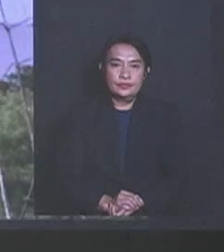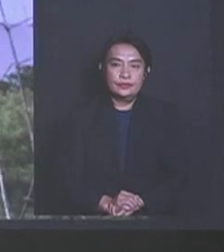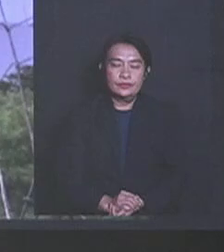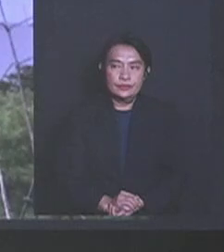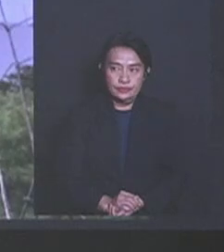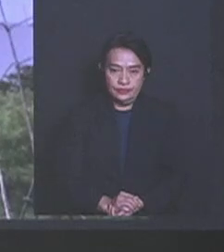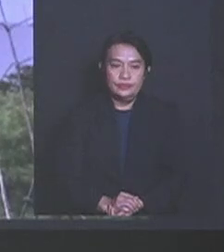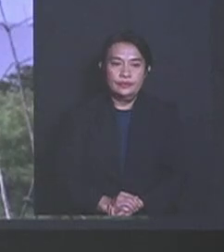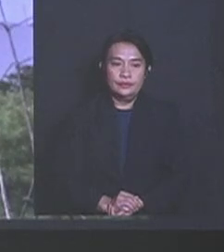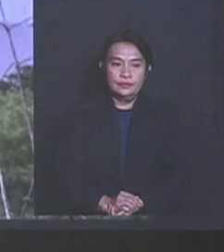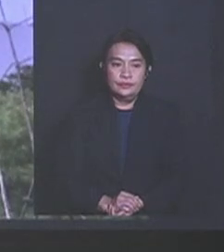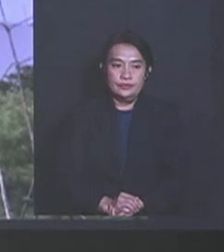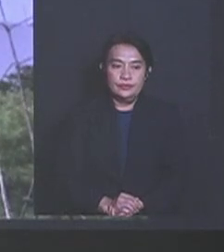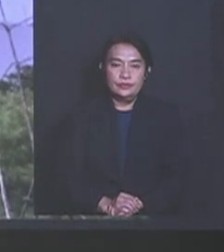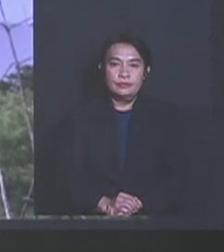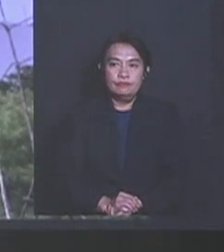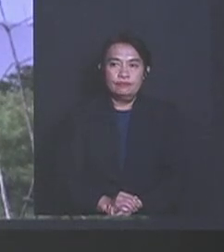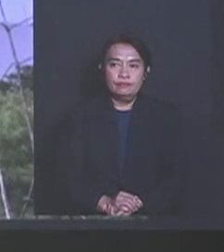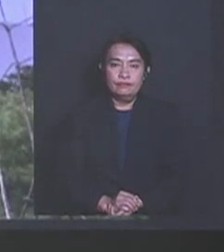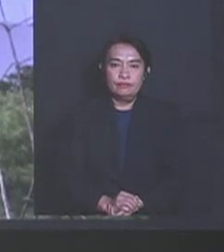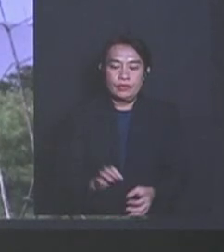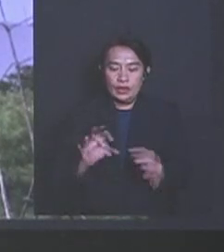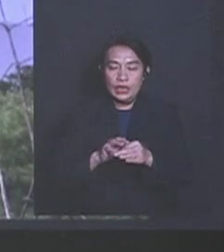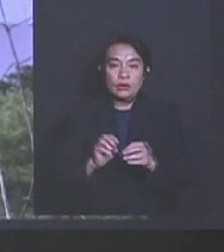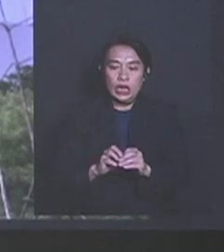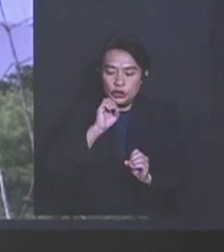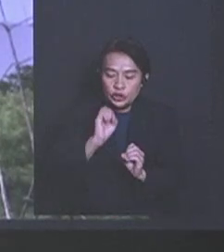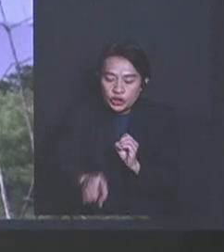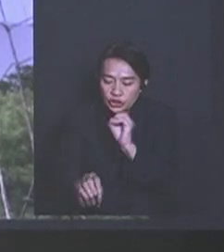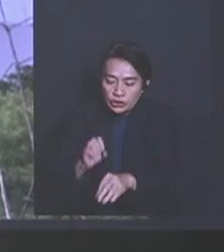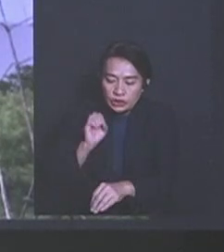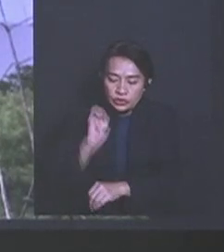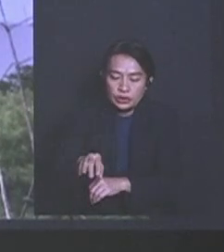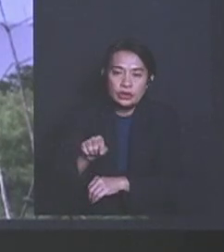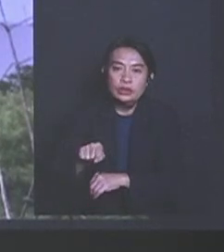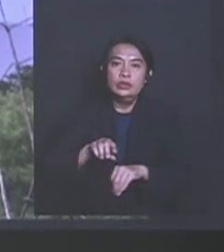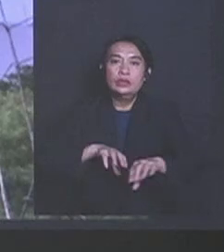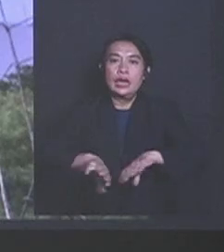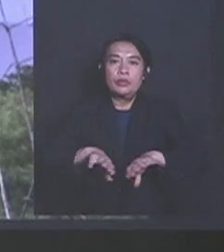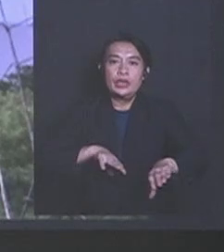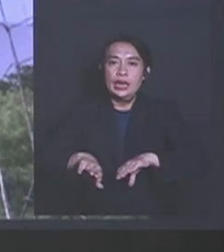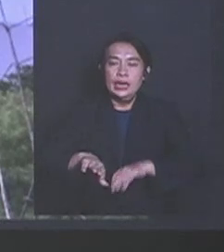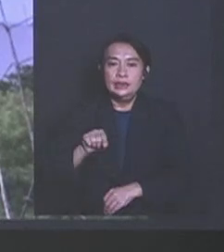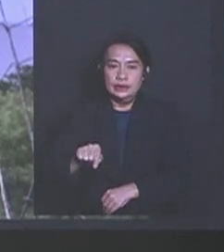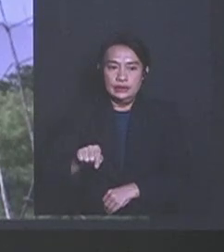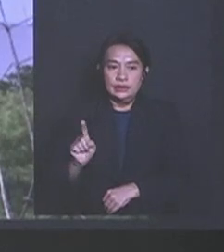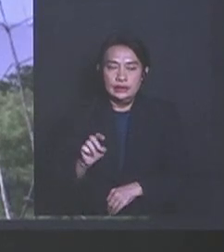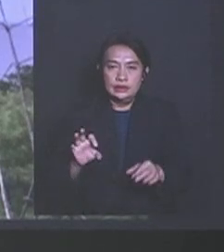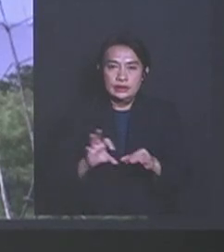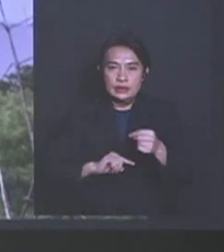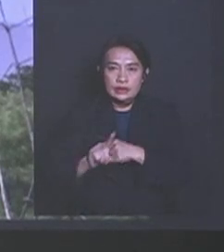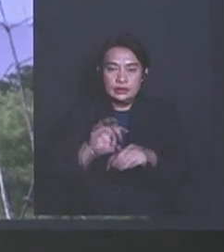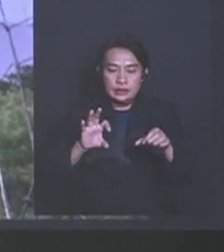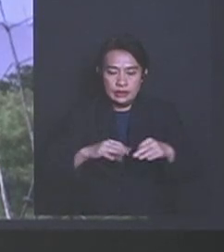Okay. About the waste management, we have a very big incinerator system. We have 3 of them in